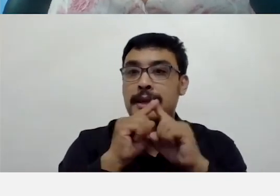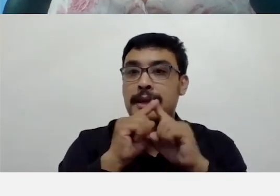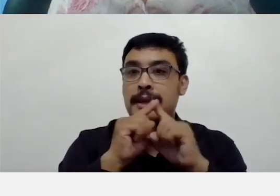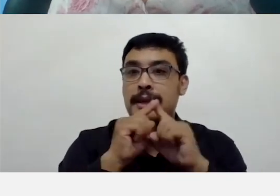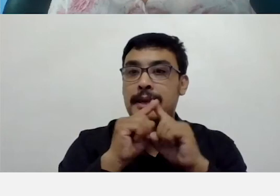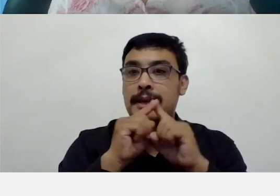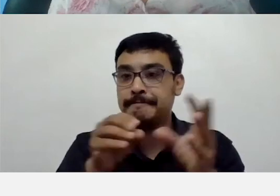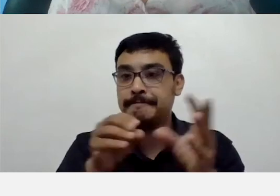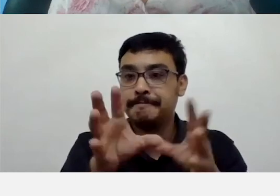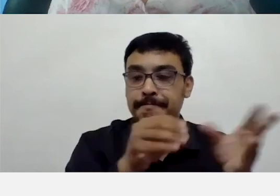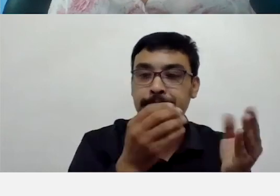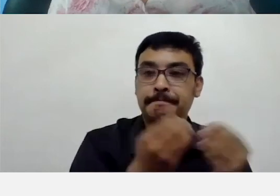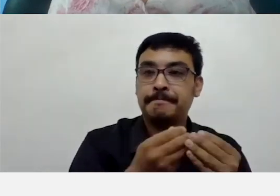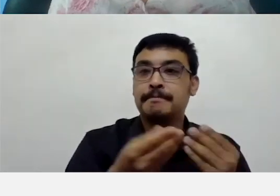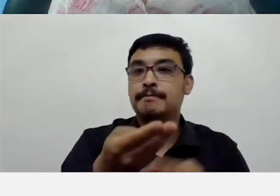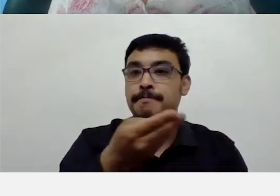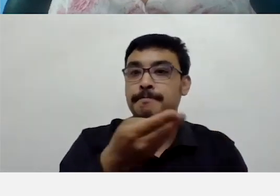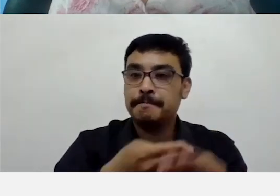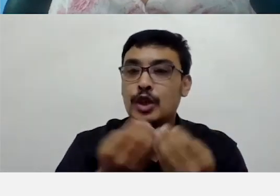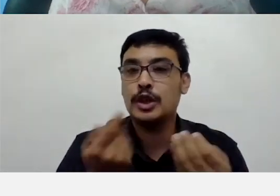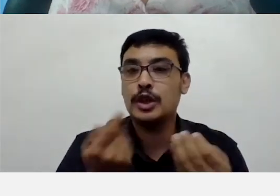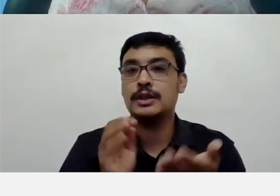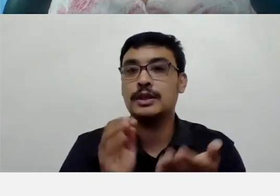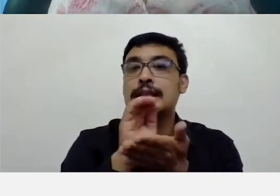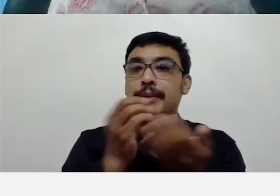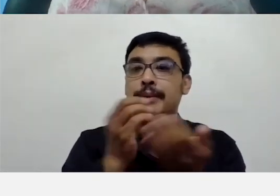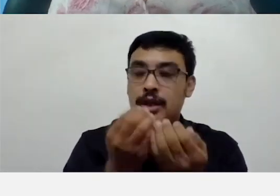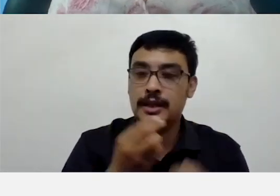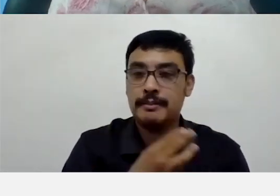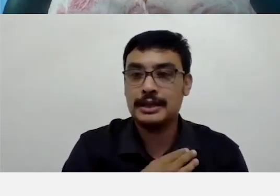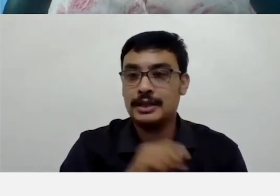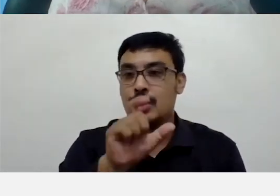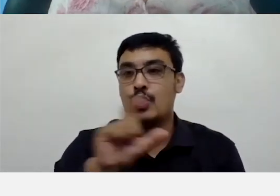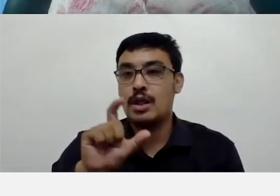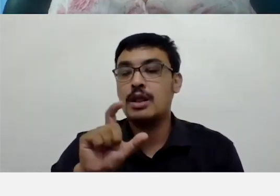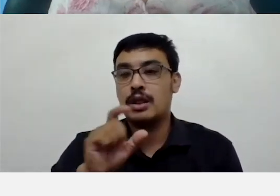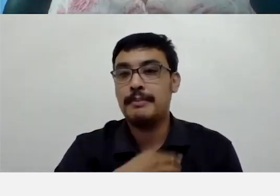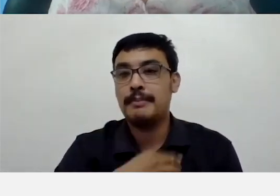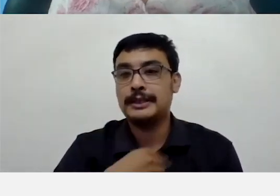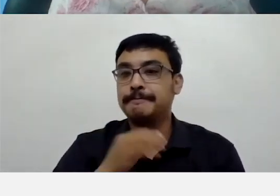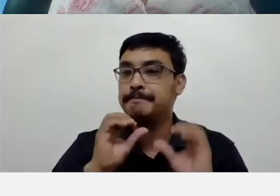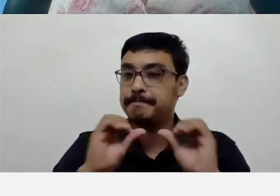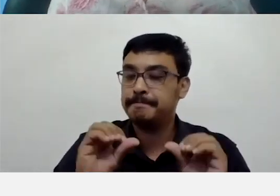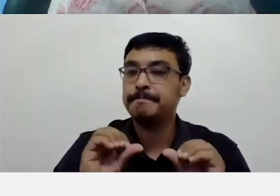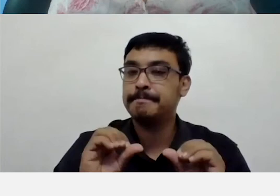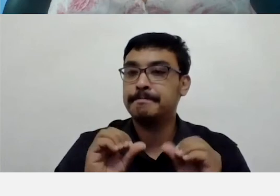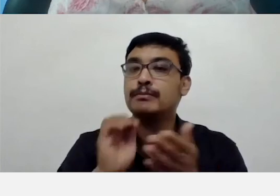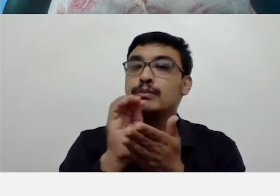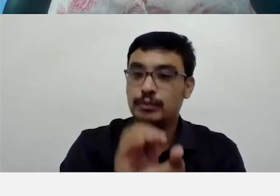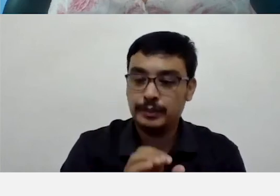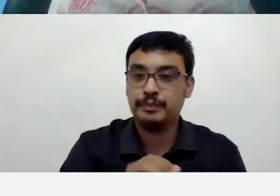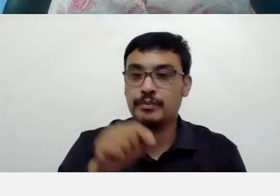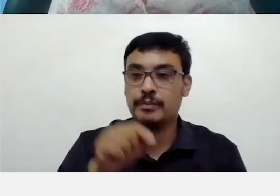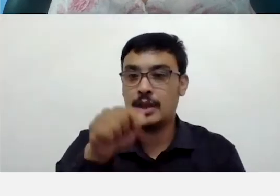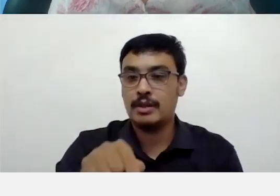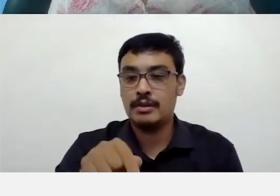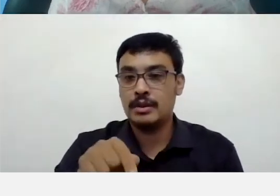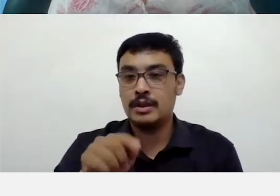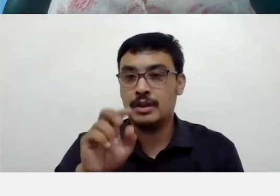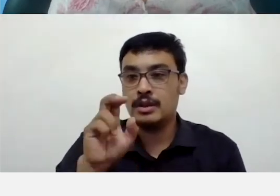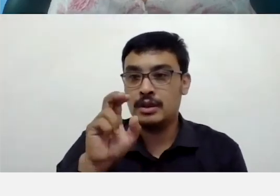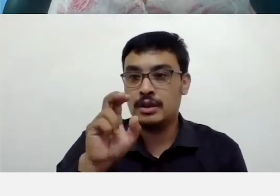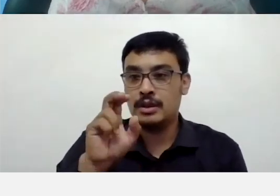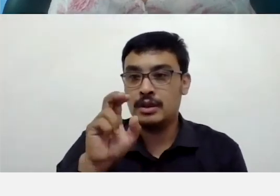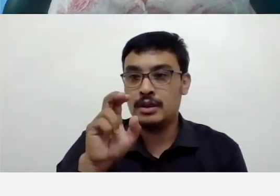give service to the local people of here. And the way we have crossed from Taumari Square to here